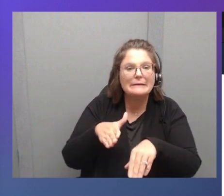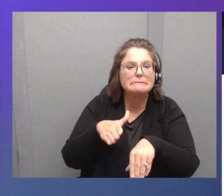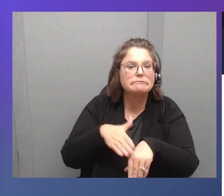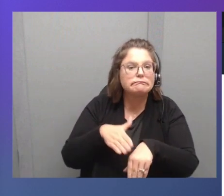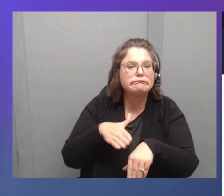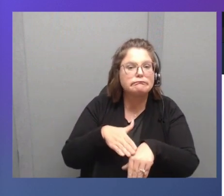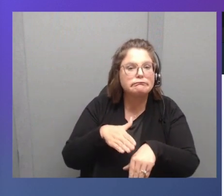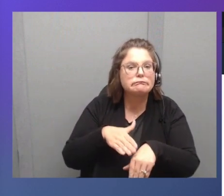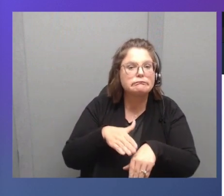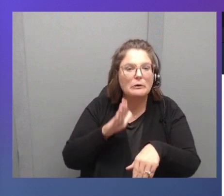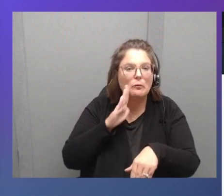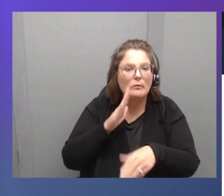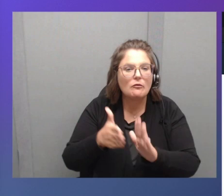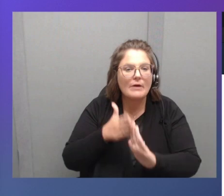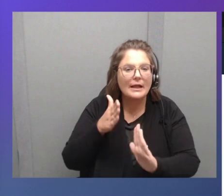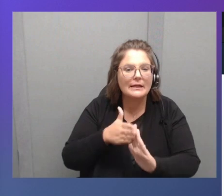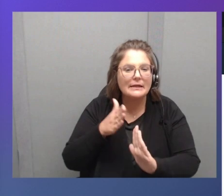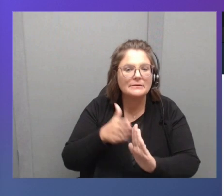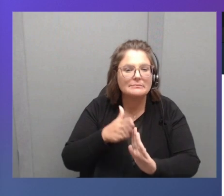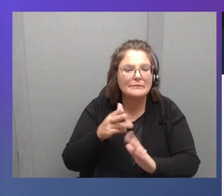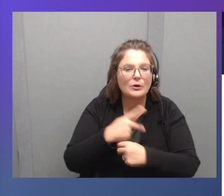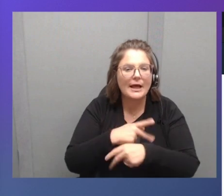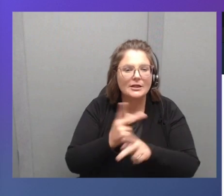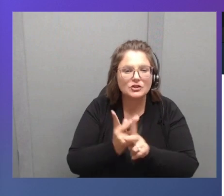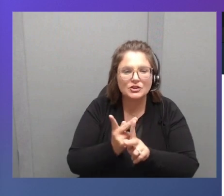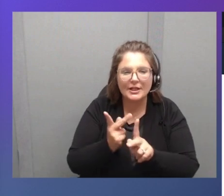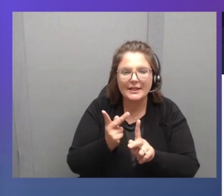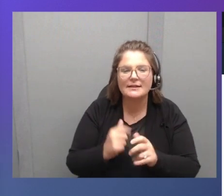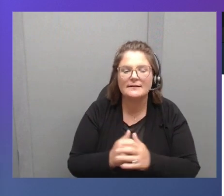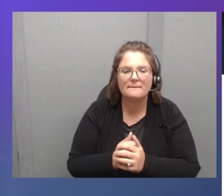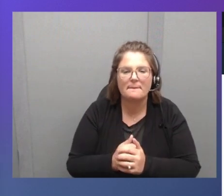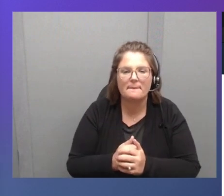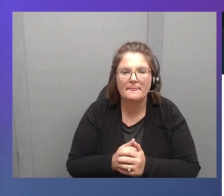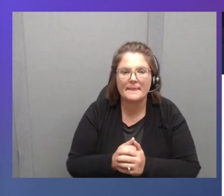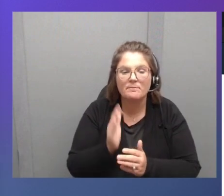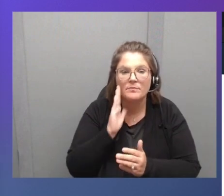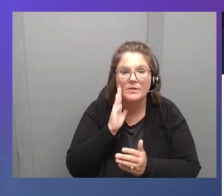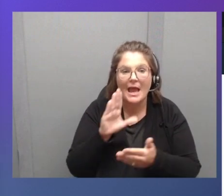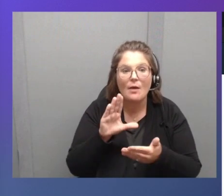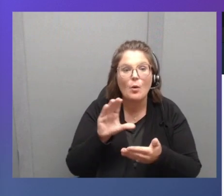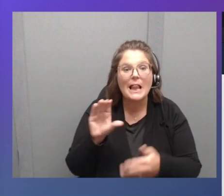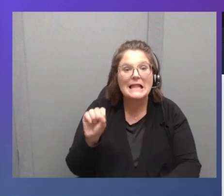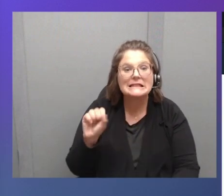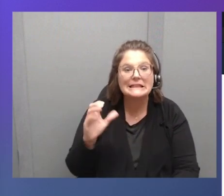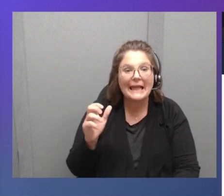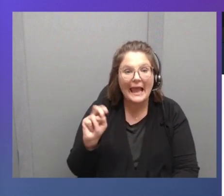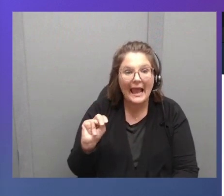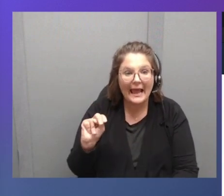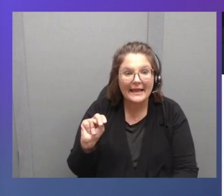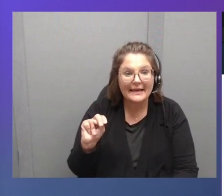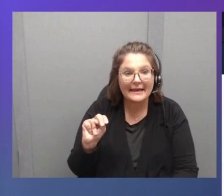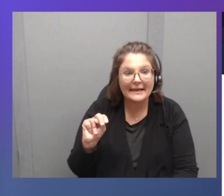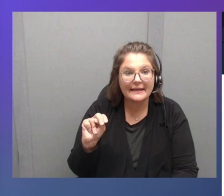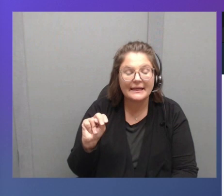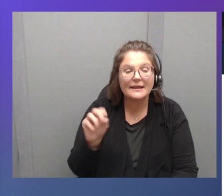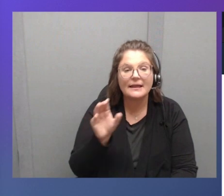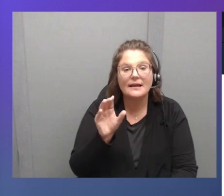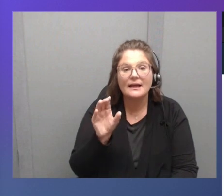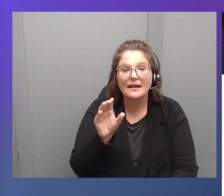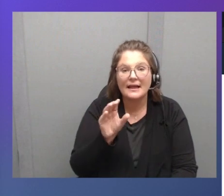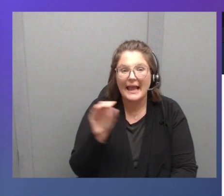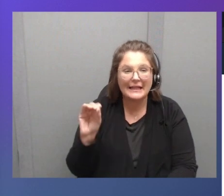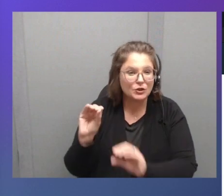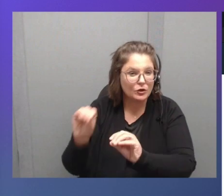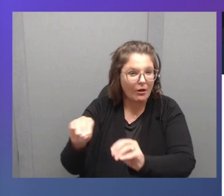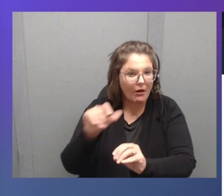a production environment. I'm going to choose to just scan, not necessarily scan and install on